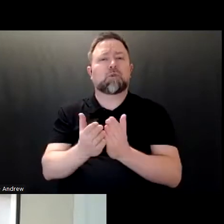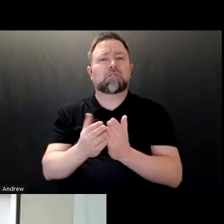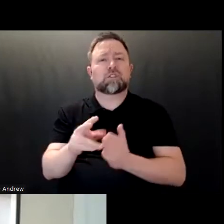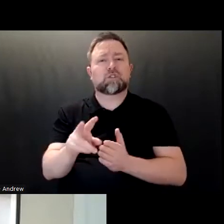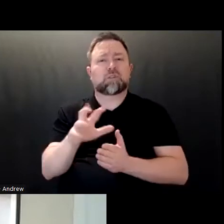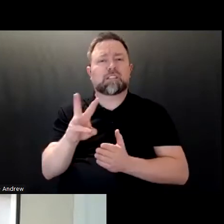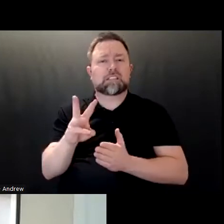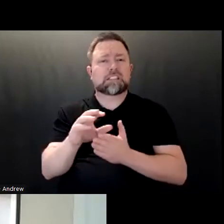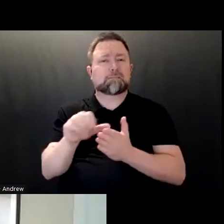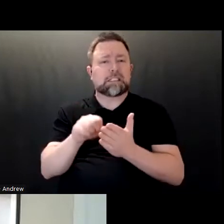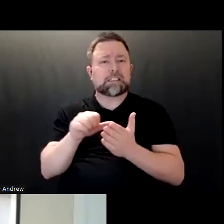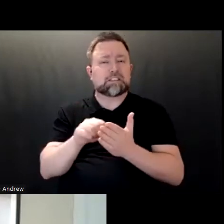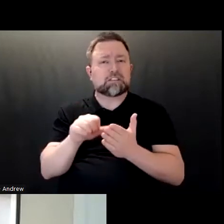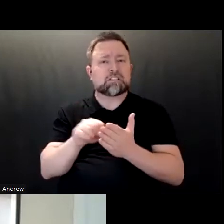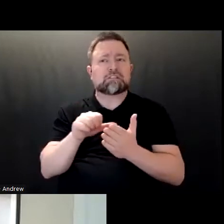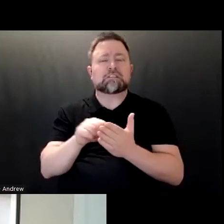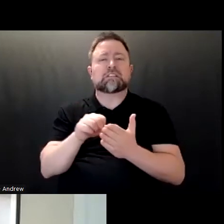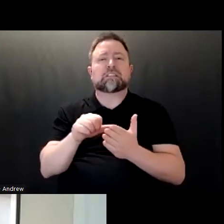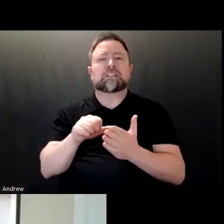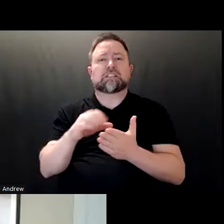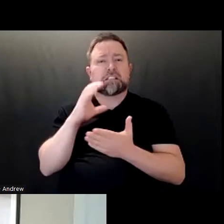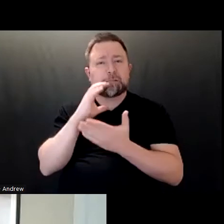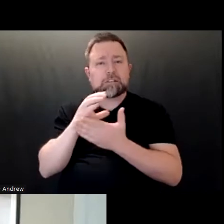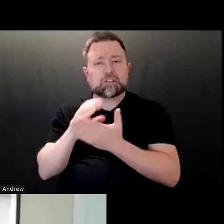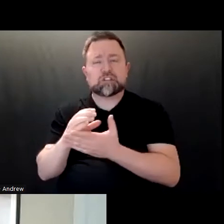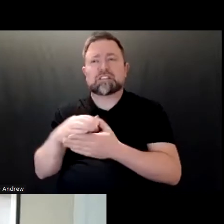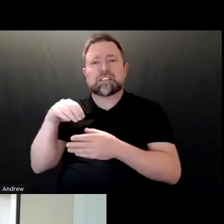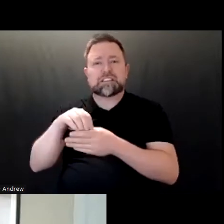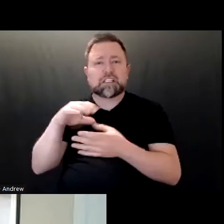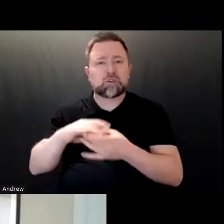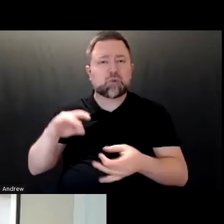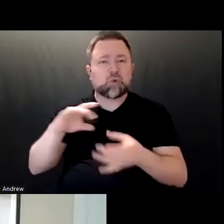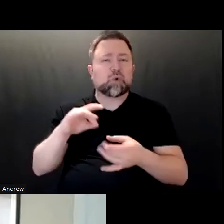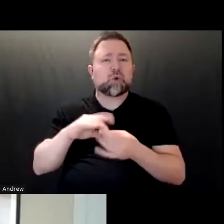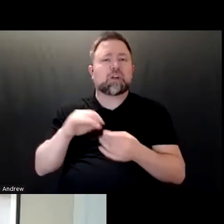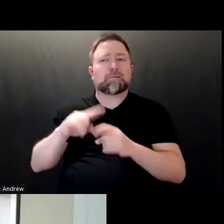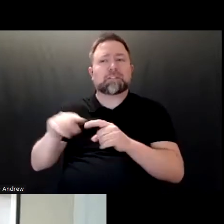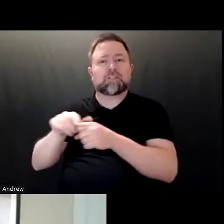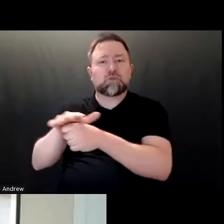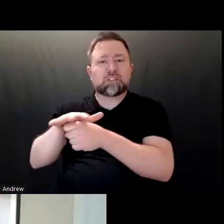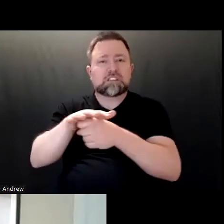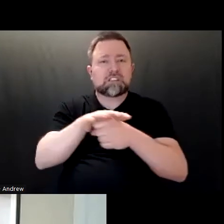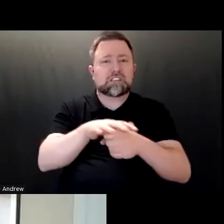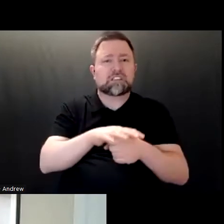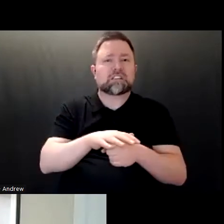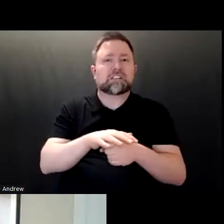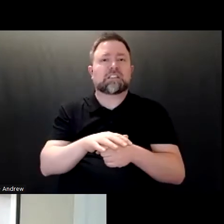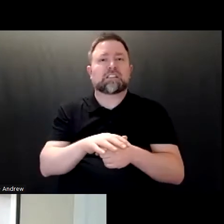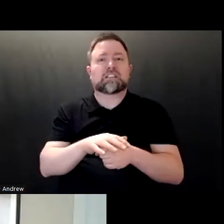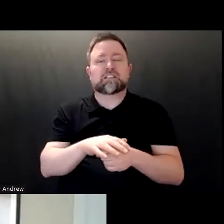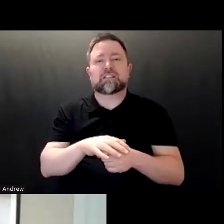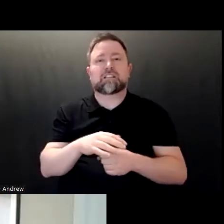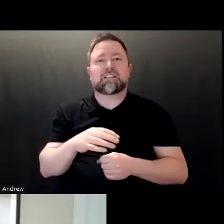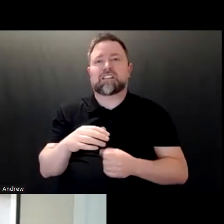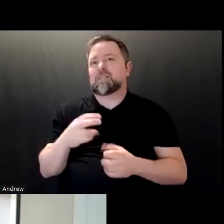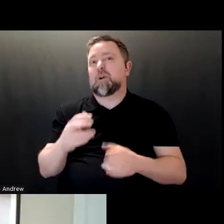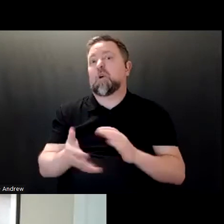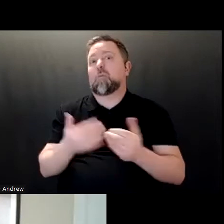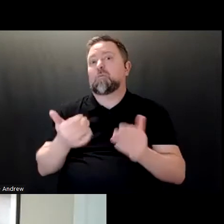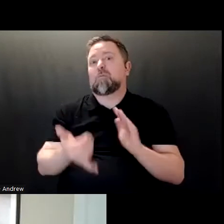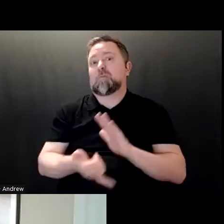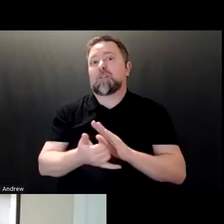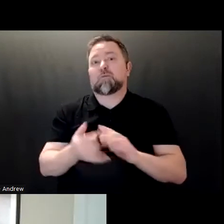Thank you so much, Holly and Julie. It's so remarkable for those of us who can't be in the area and actually visit you